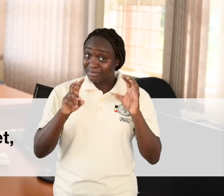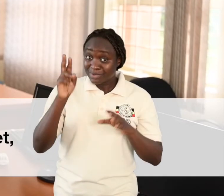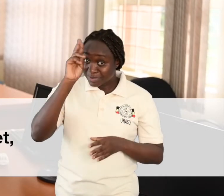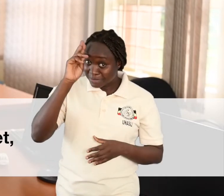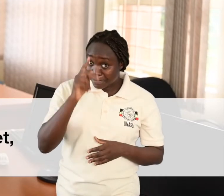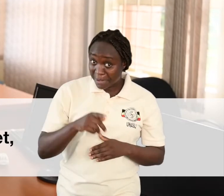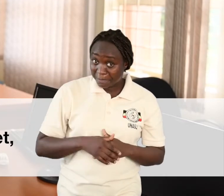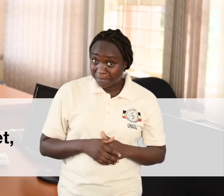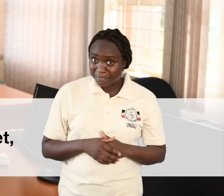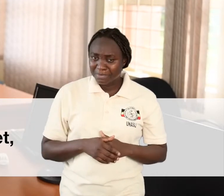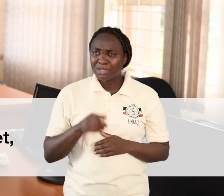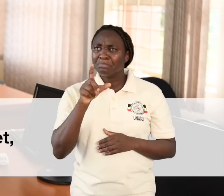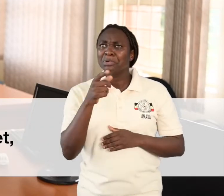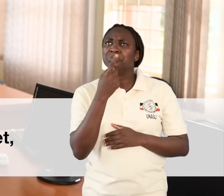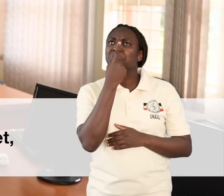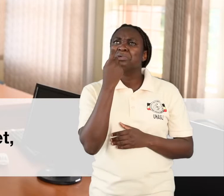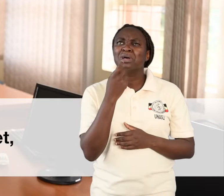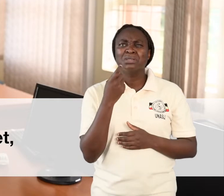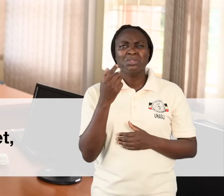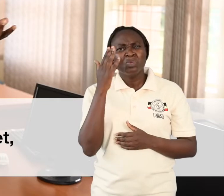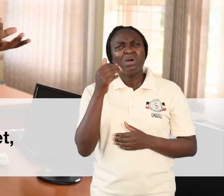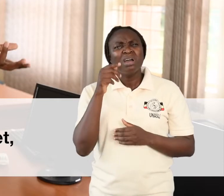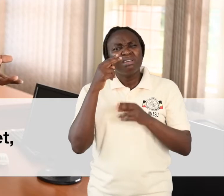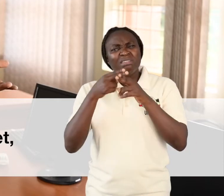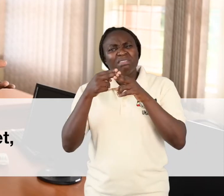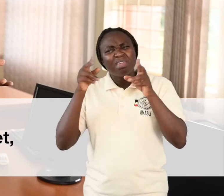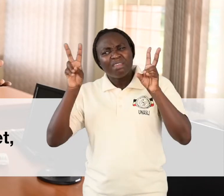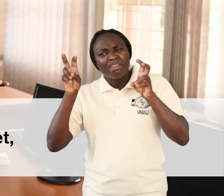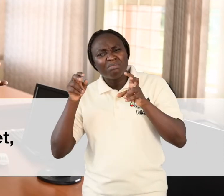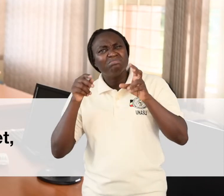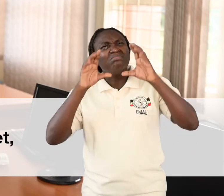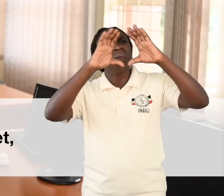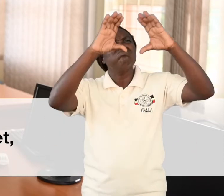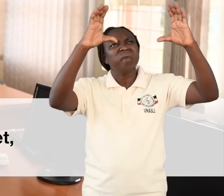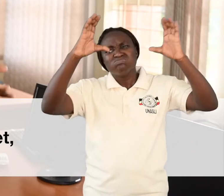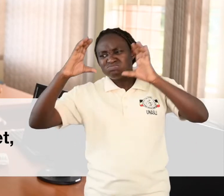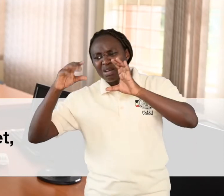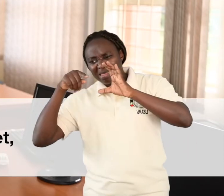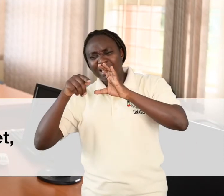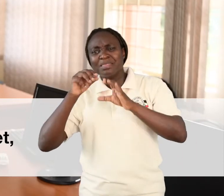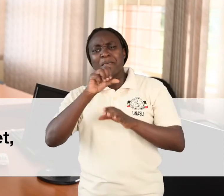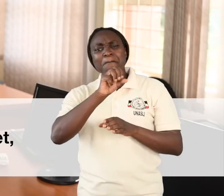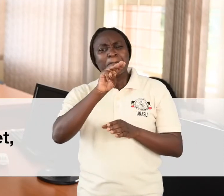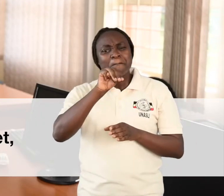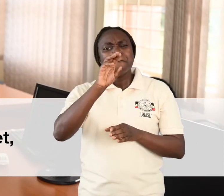Some people could be asking, why do we call it mother set, not father set?